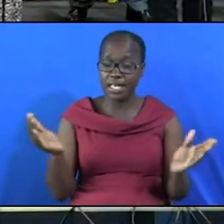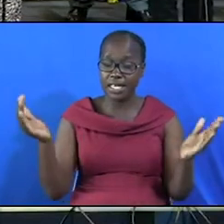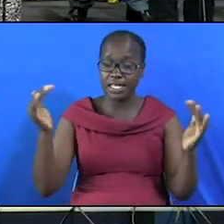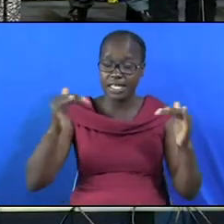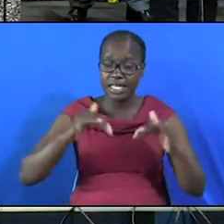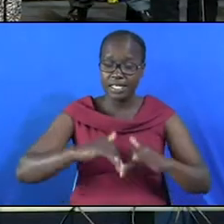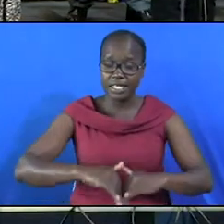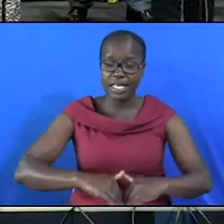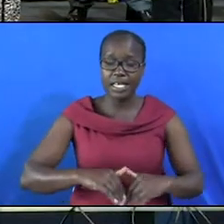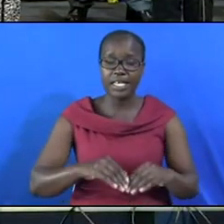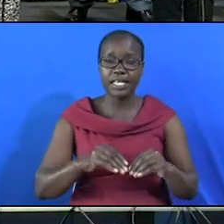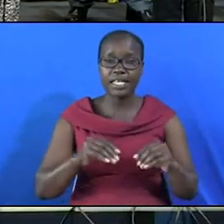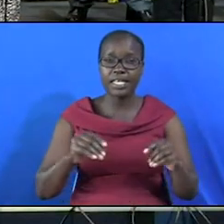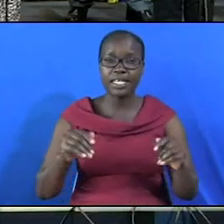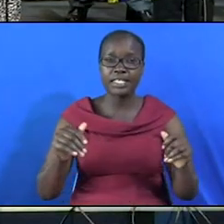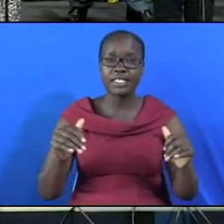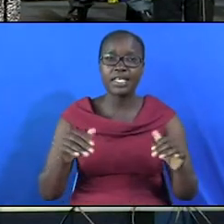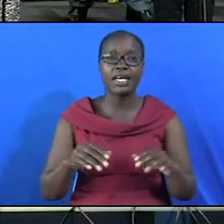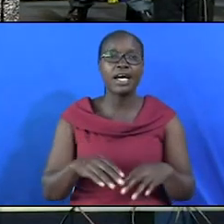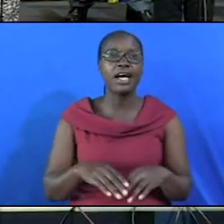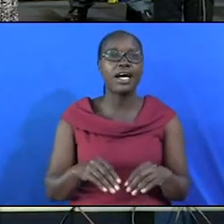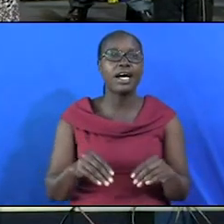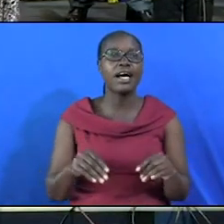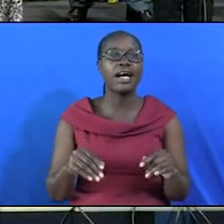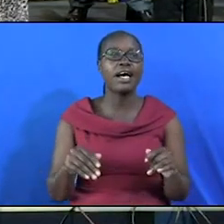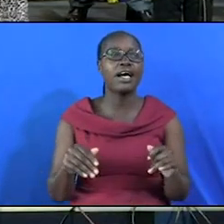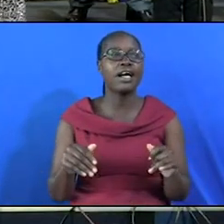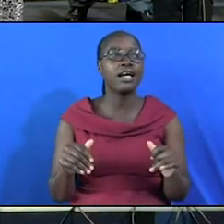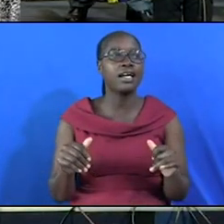ground is sinking